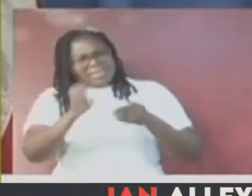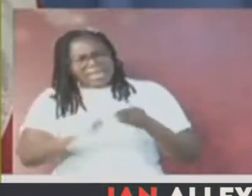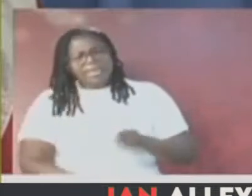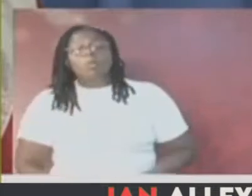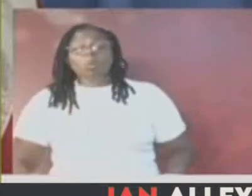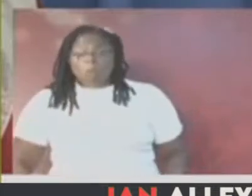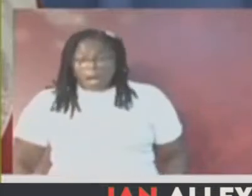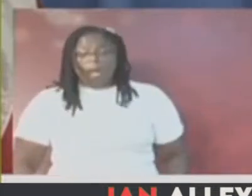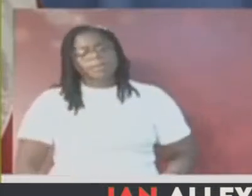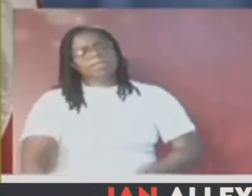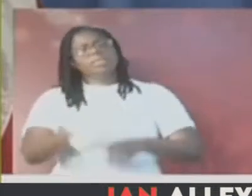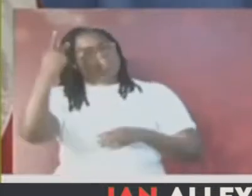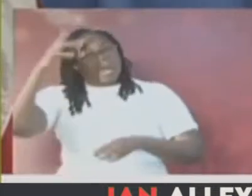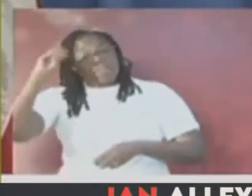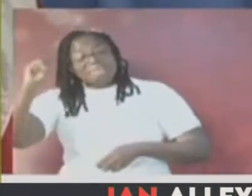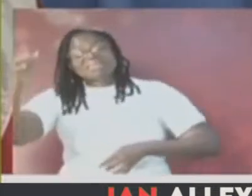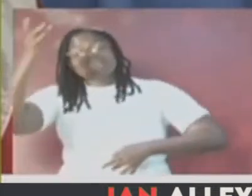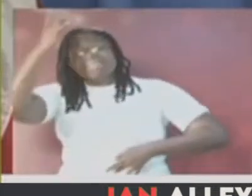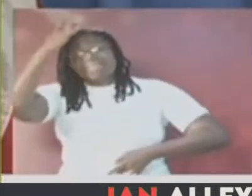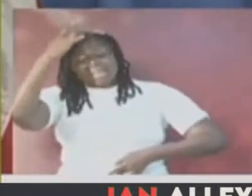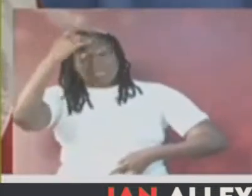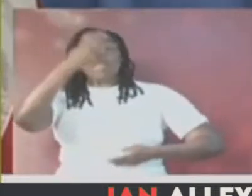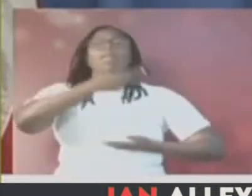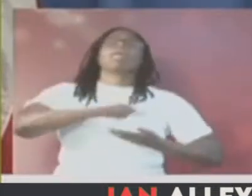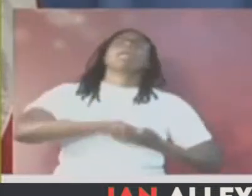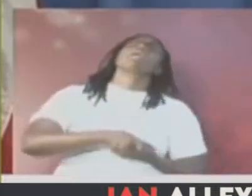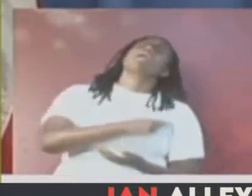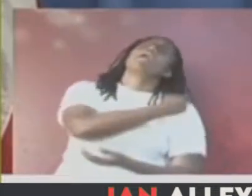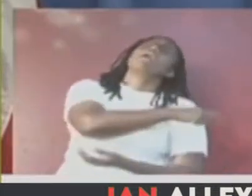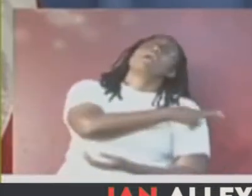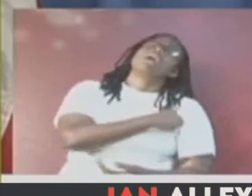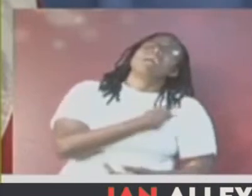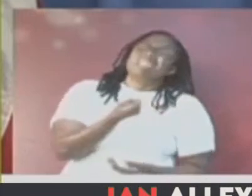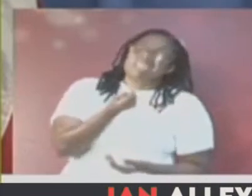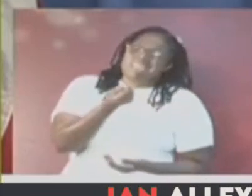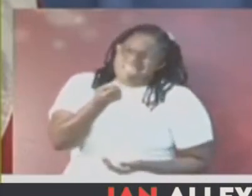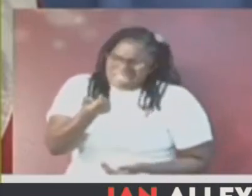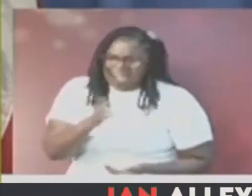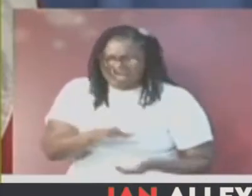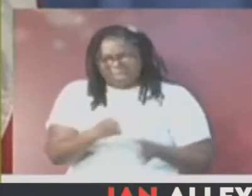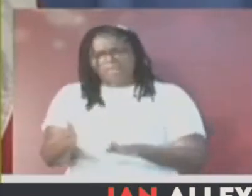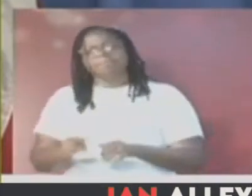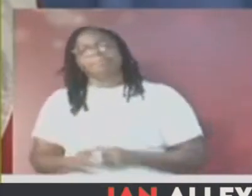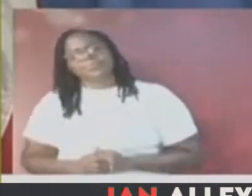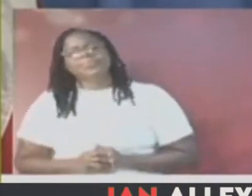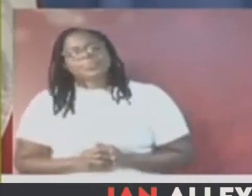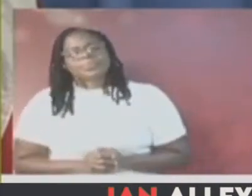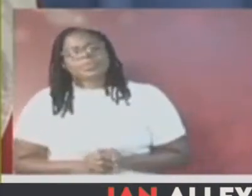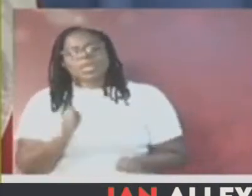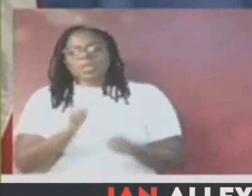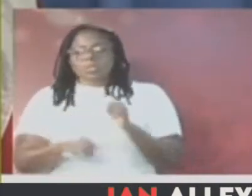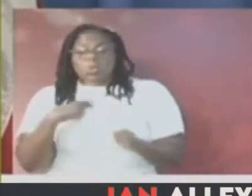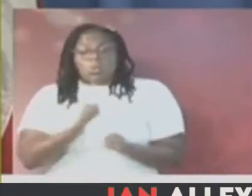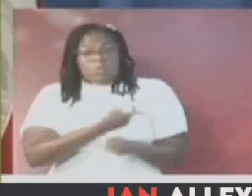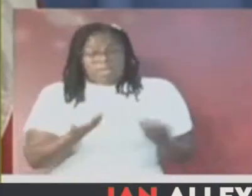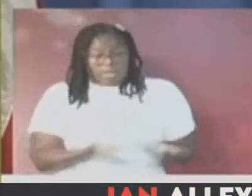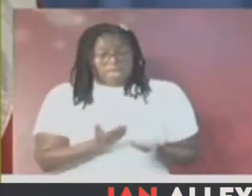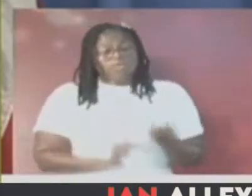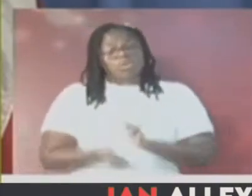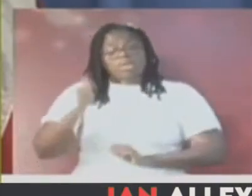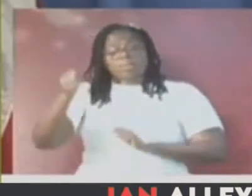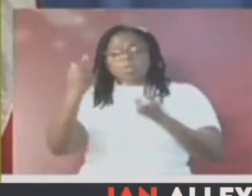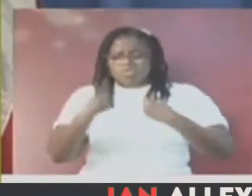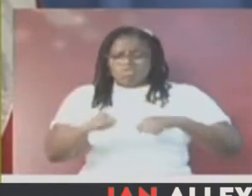to ensure that the population was given the best option to survive the virus at this stage. Unfortunately for